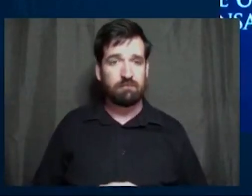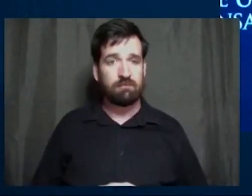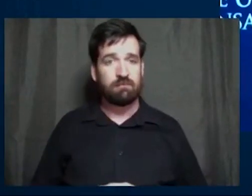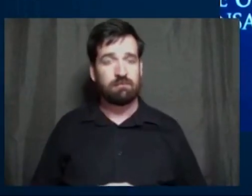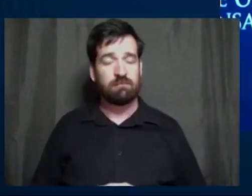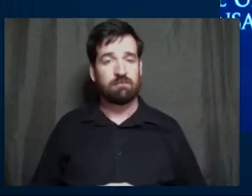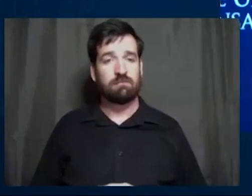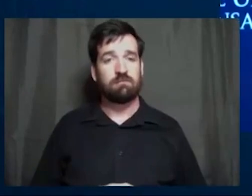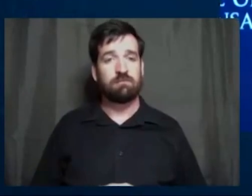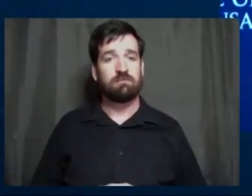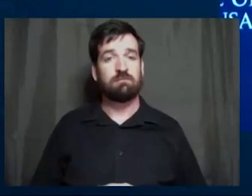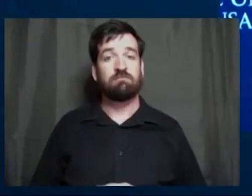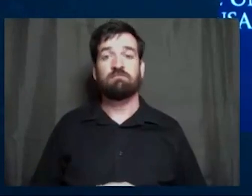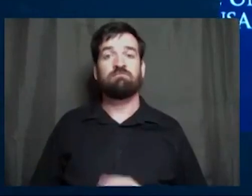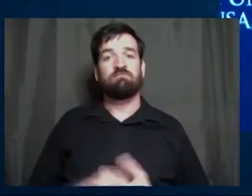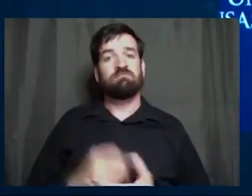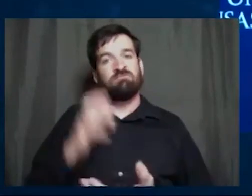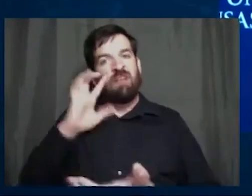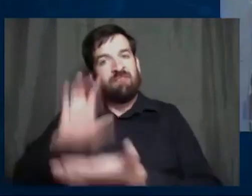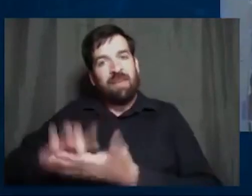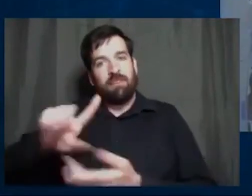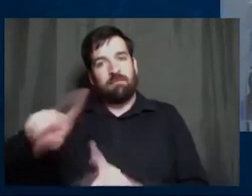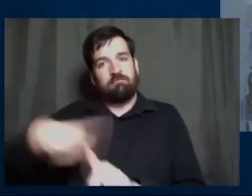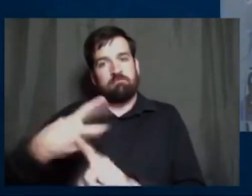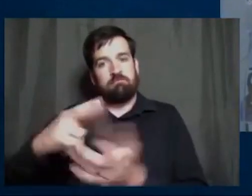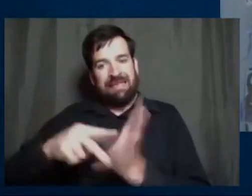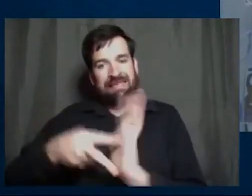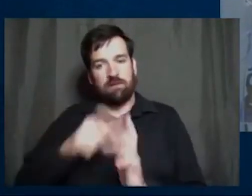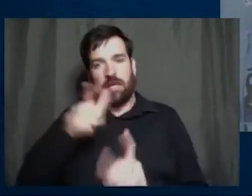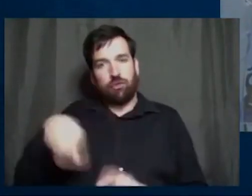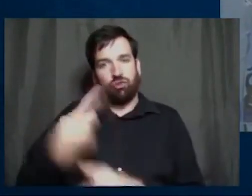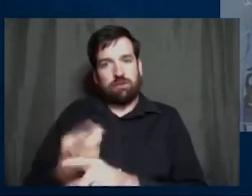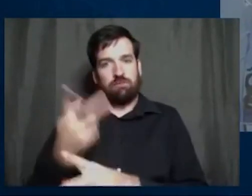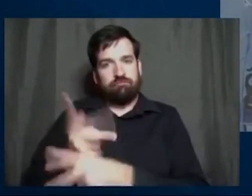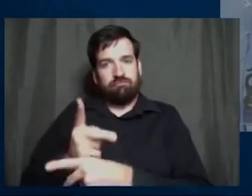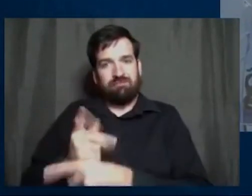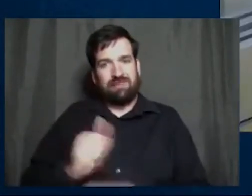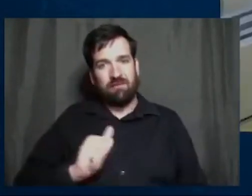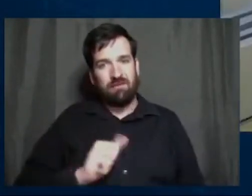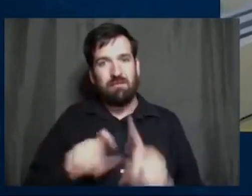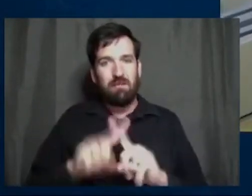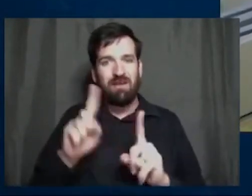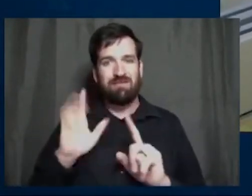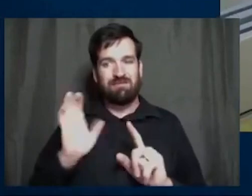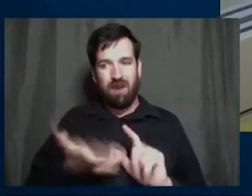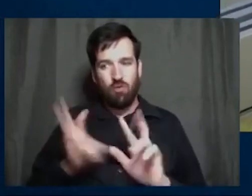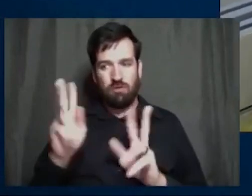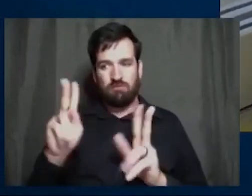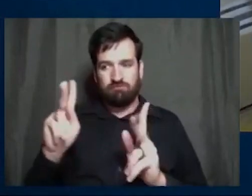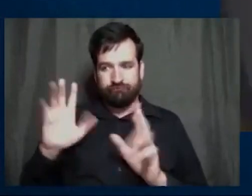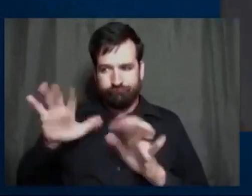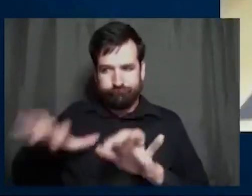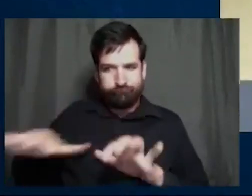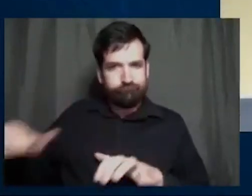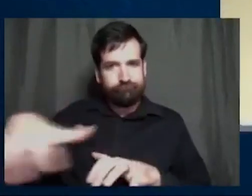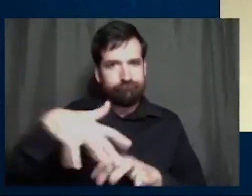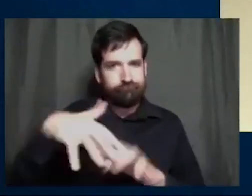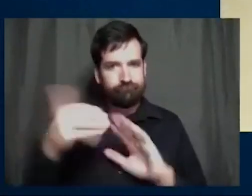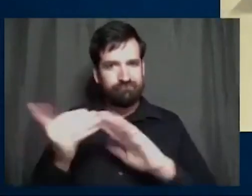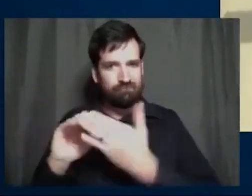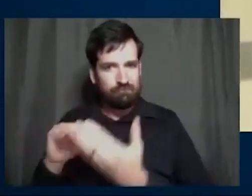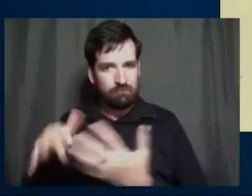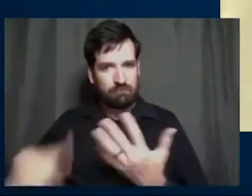And faith means not just taking care of ourselves, but loving our neighbors. And if we can take care of our neighbors and not